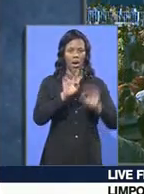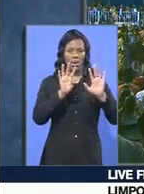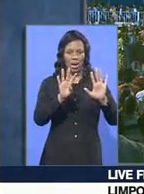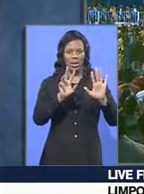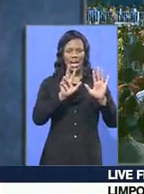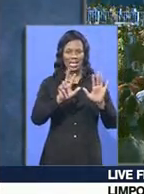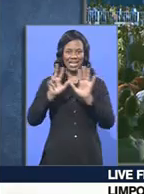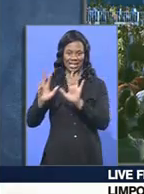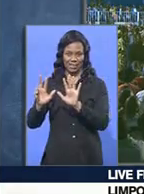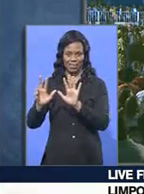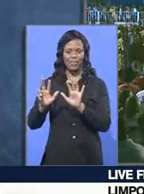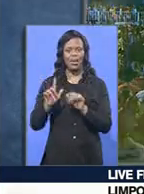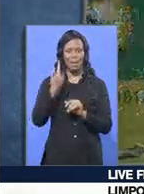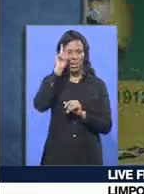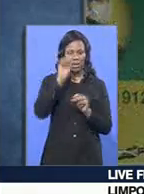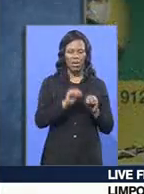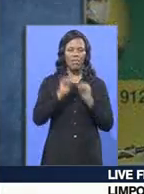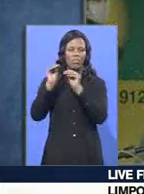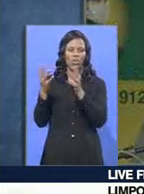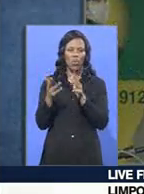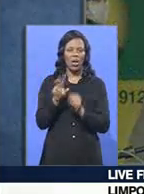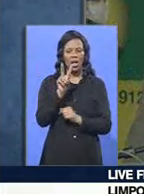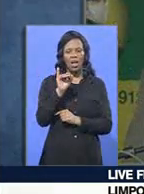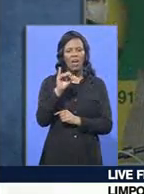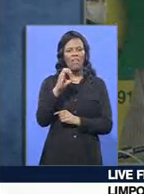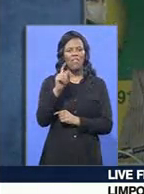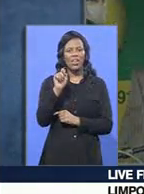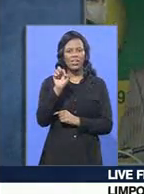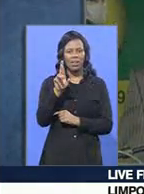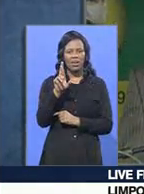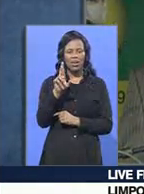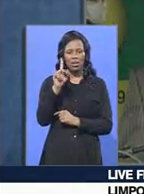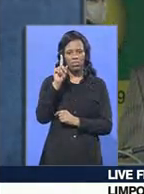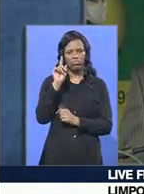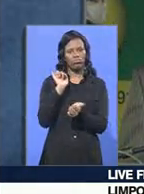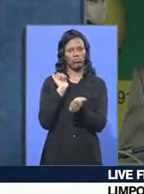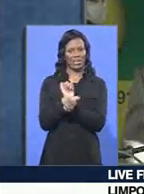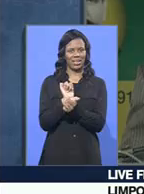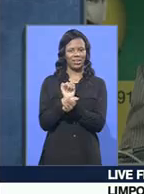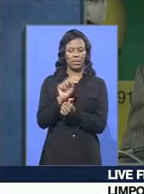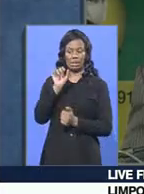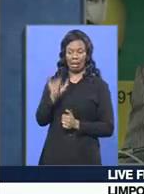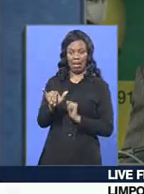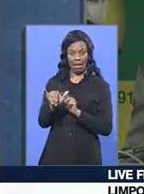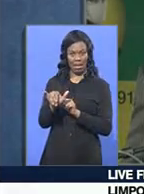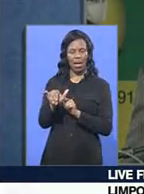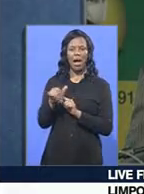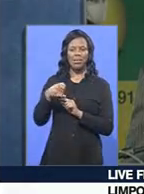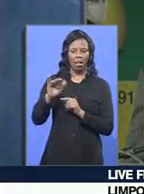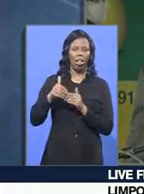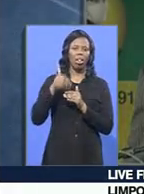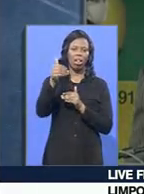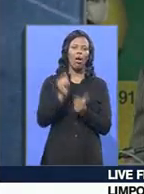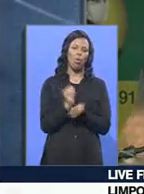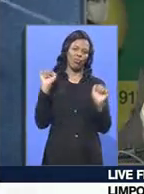was moved to Victor Verster Prison and would remain there until his release.